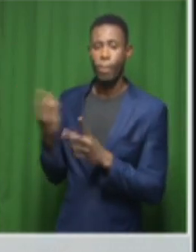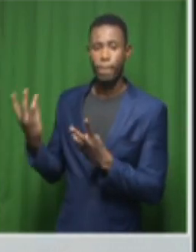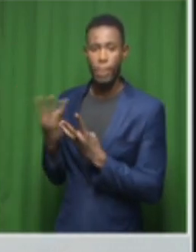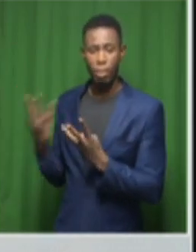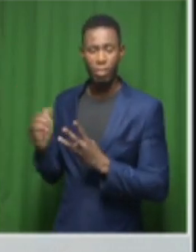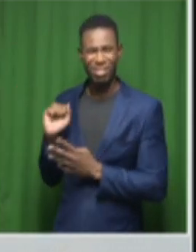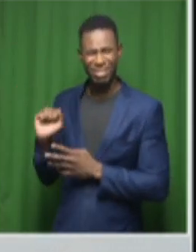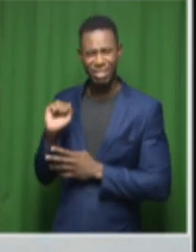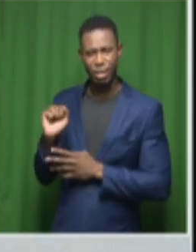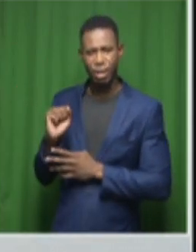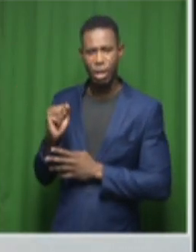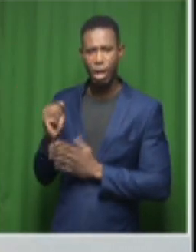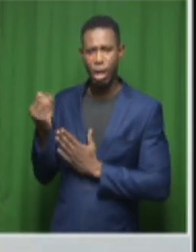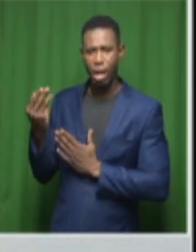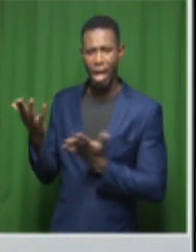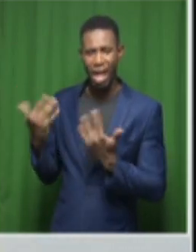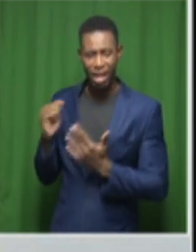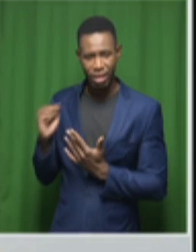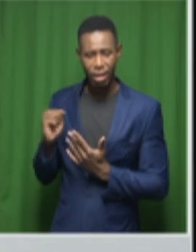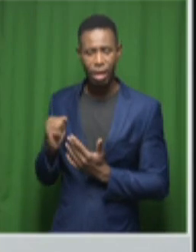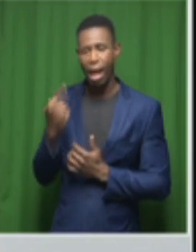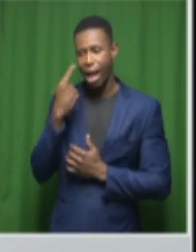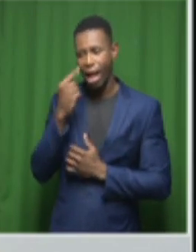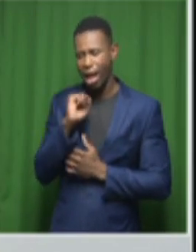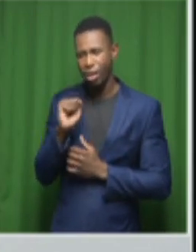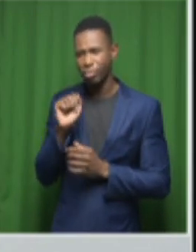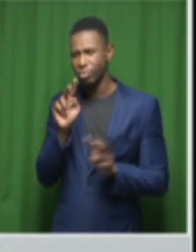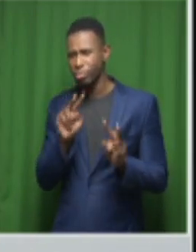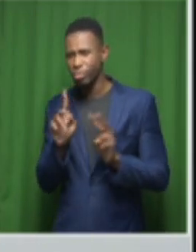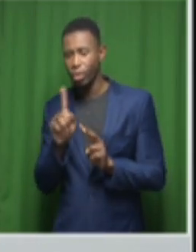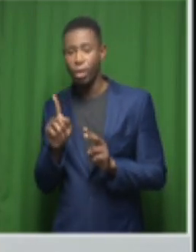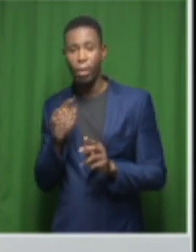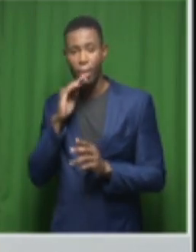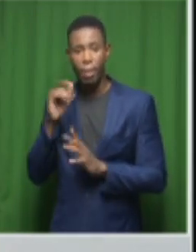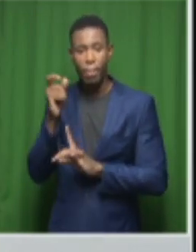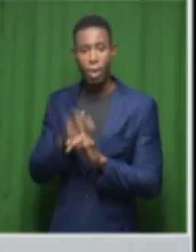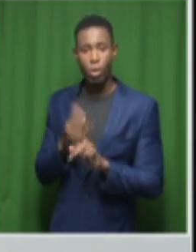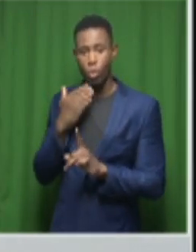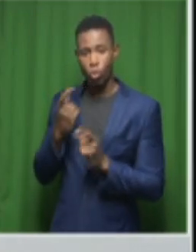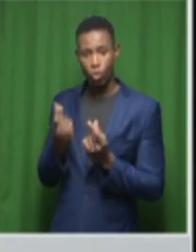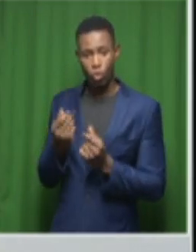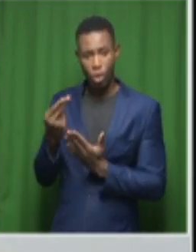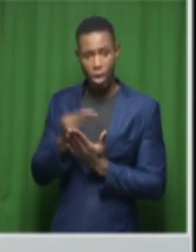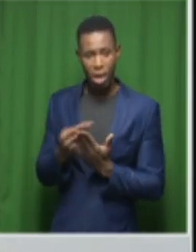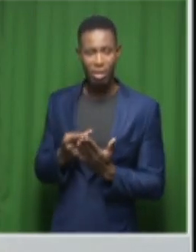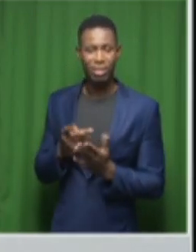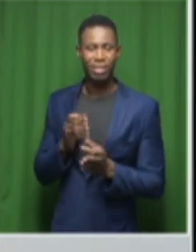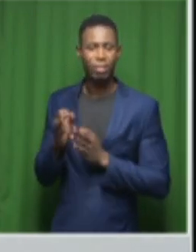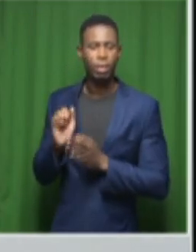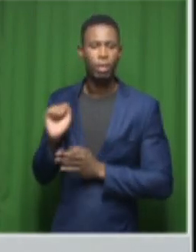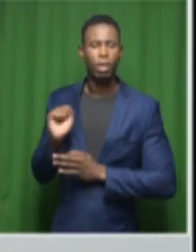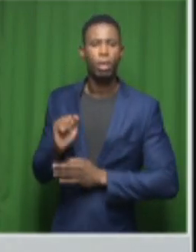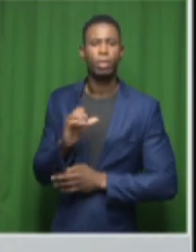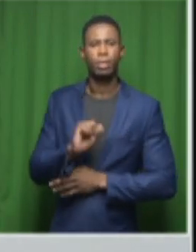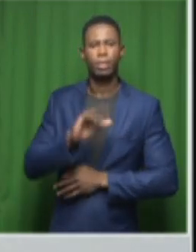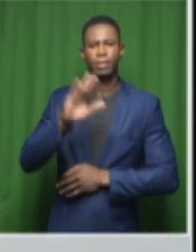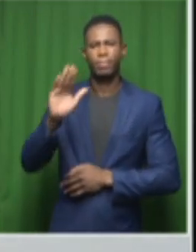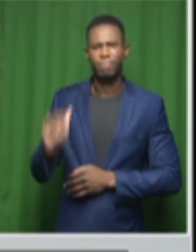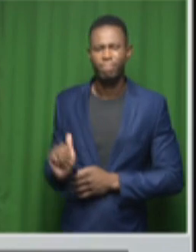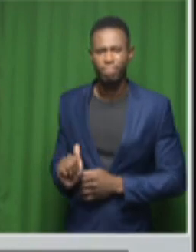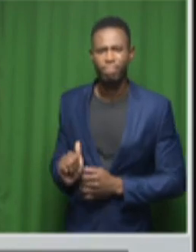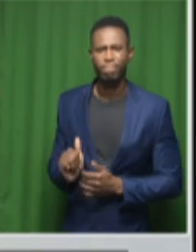artists. So artists are talking about their existence in South Africa,